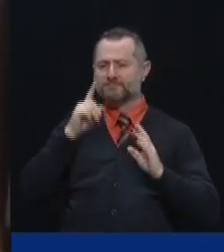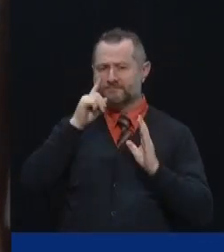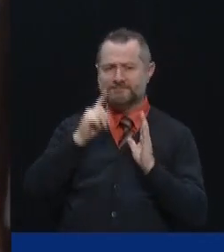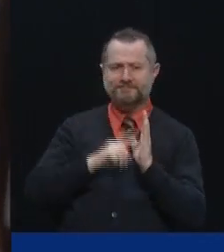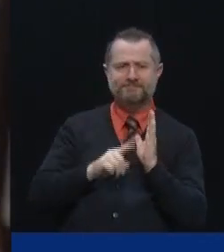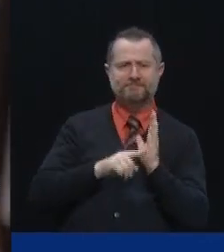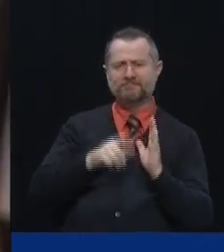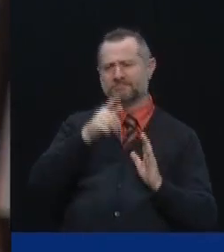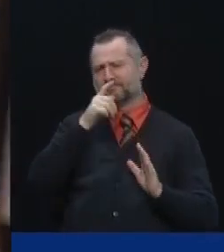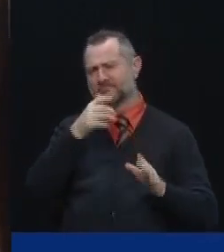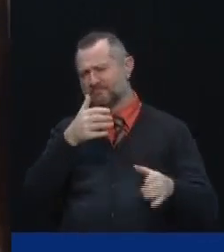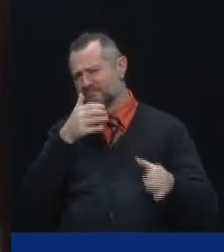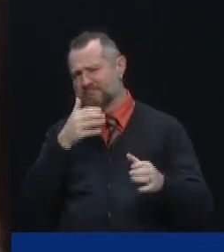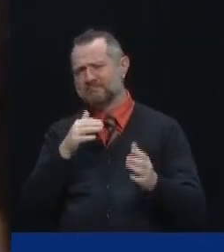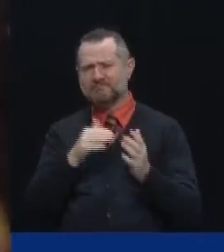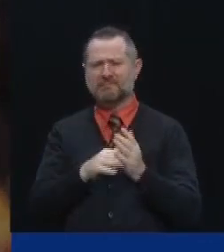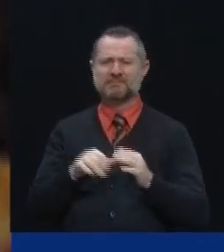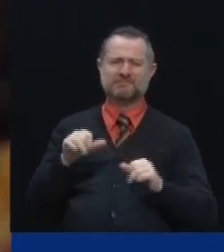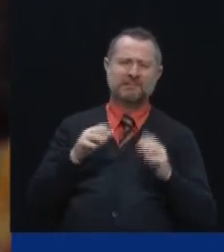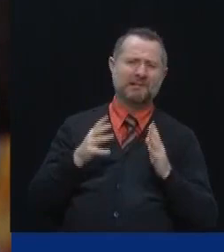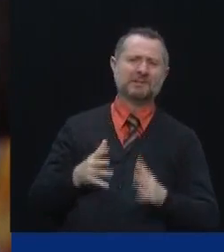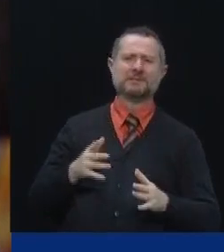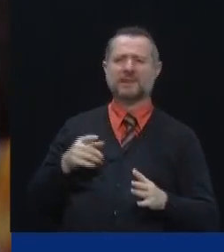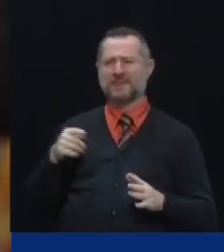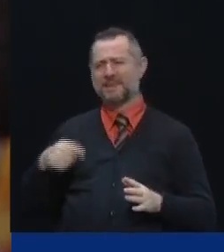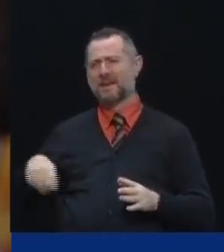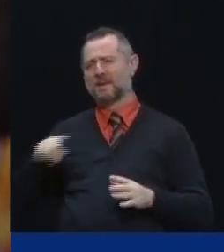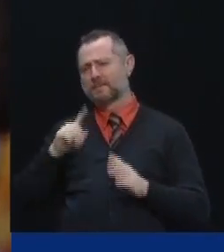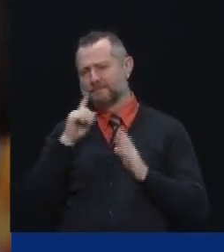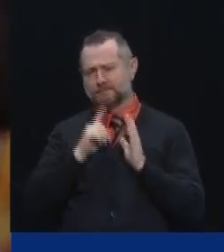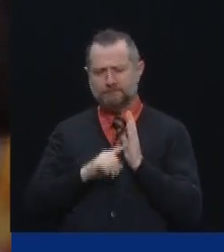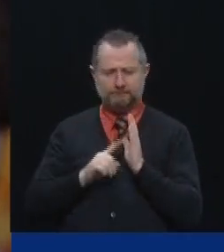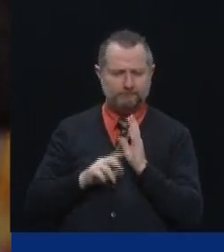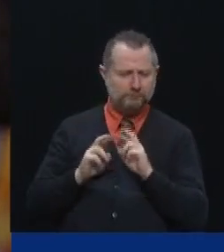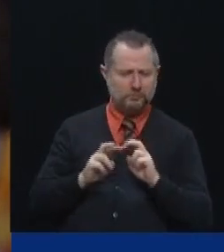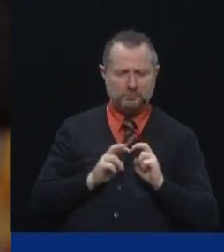best scientists, and we checked that vaccine.